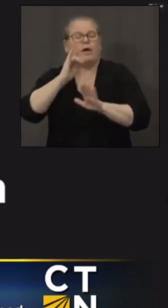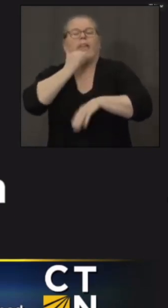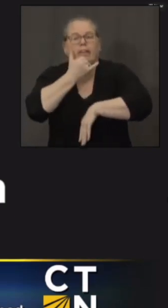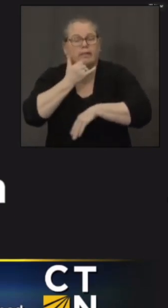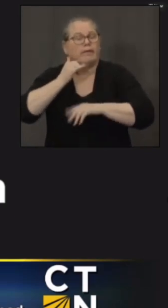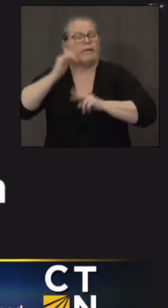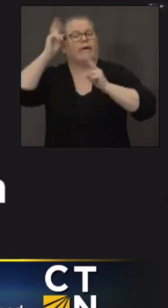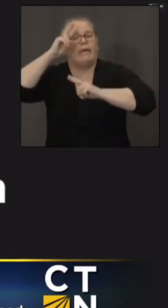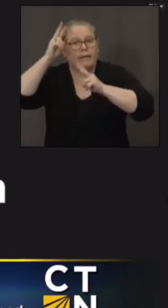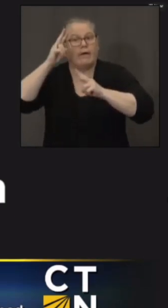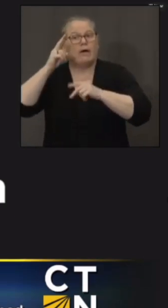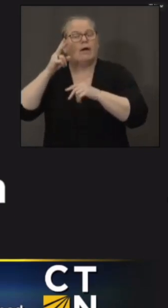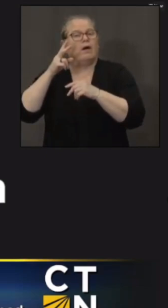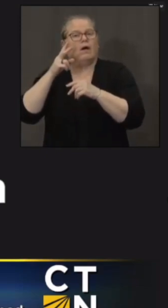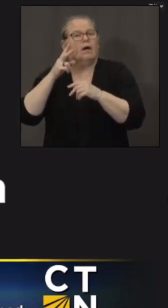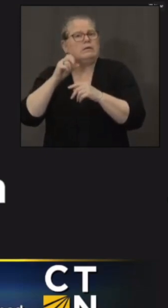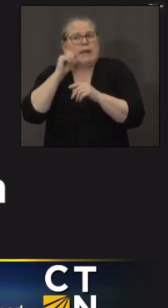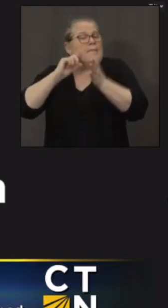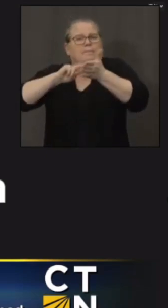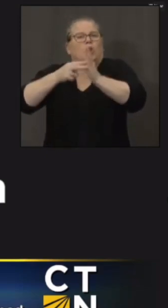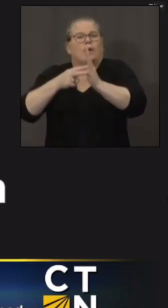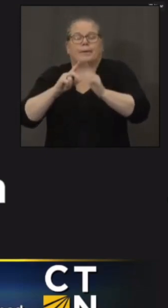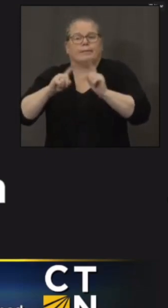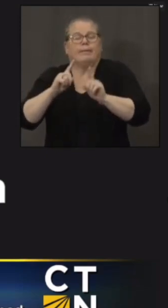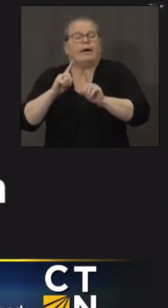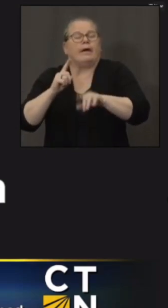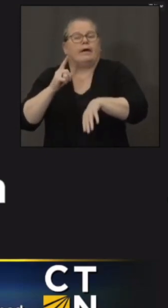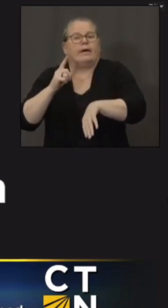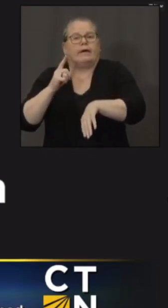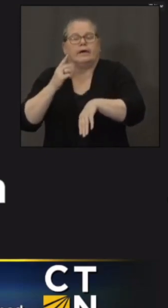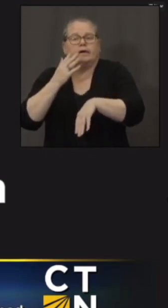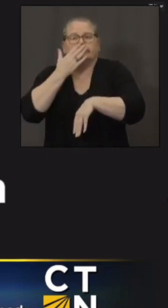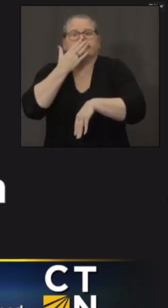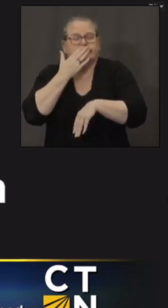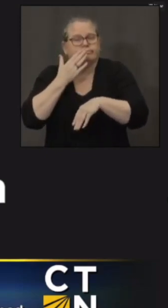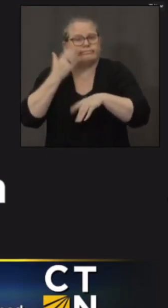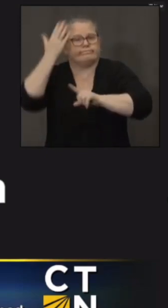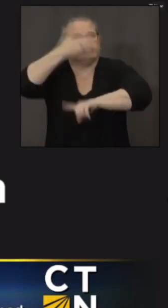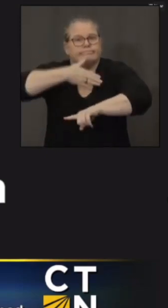series of warnings first before they were fined $10,000?